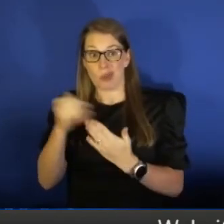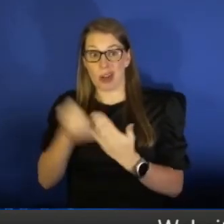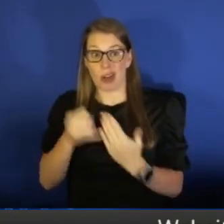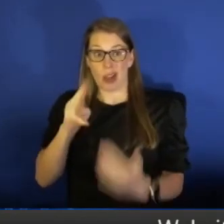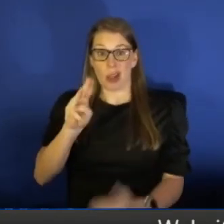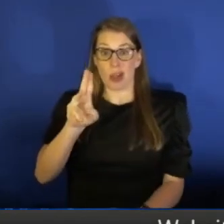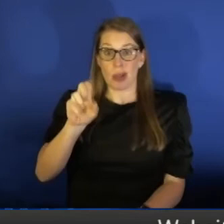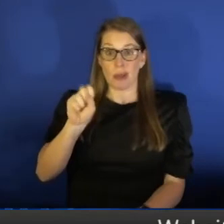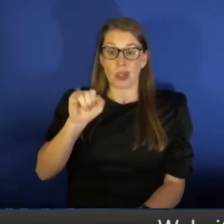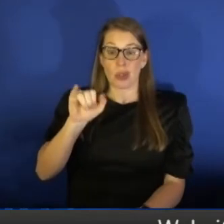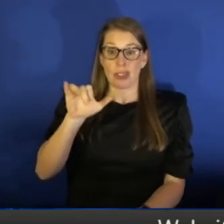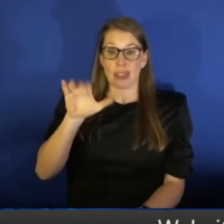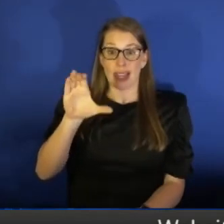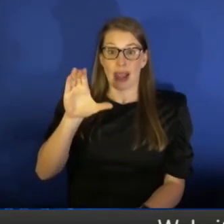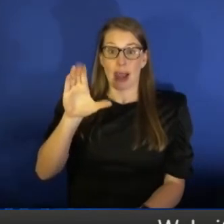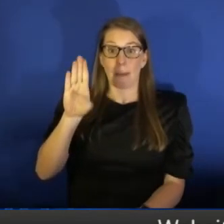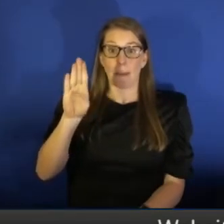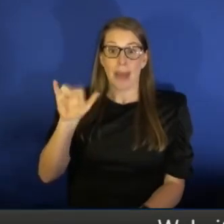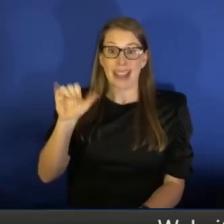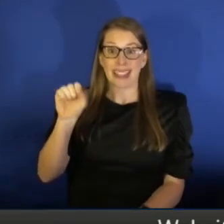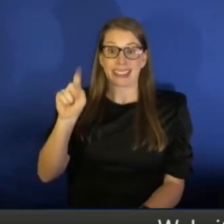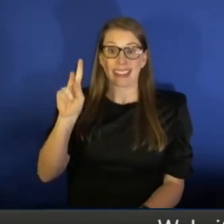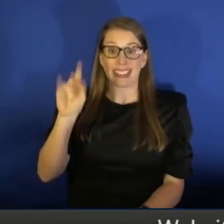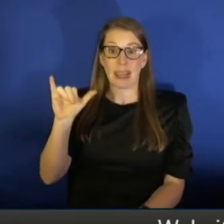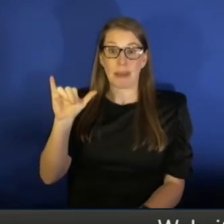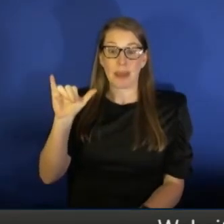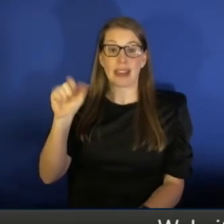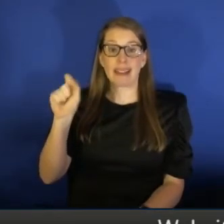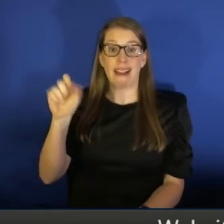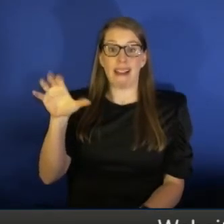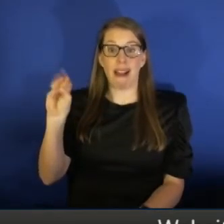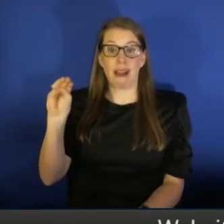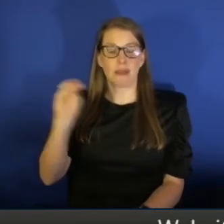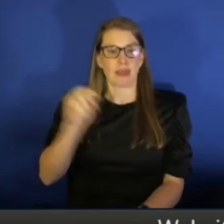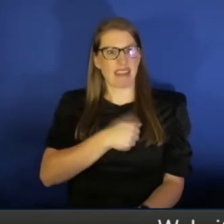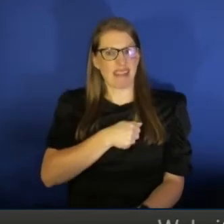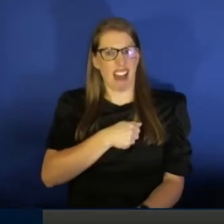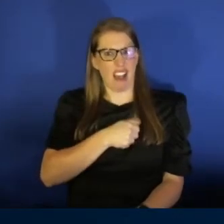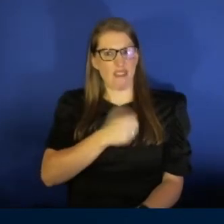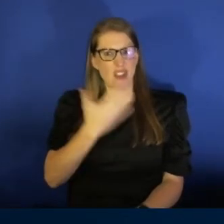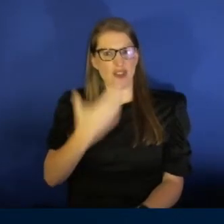musicbyskippy.com. We will get that. We will get the word out. I love a good album